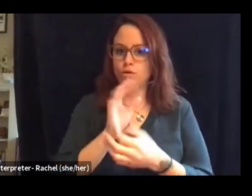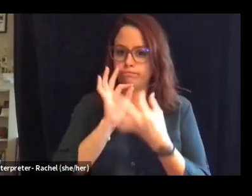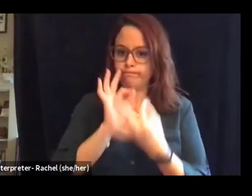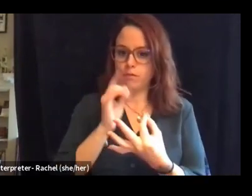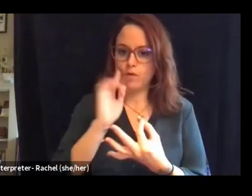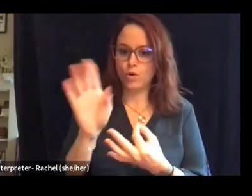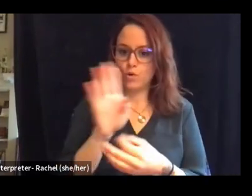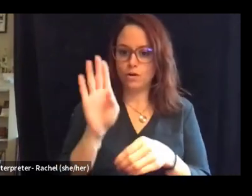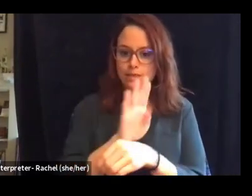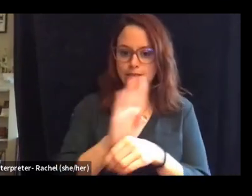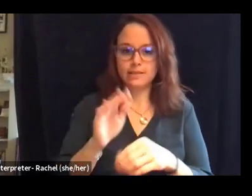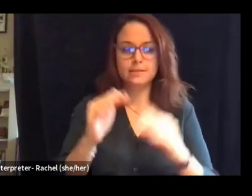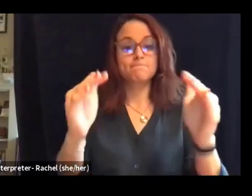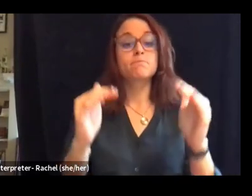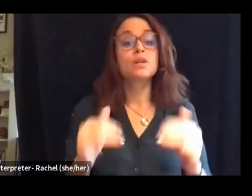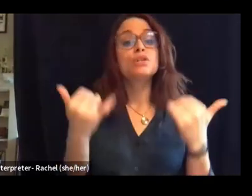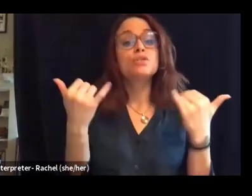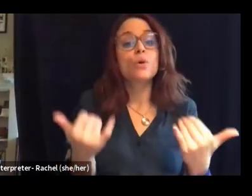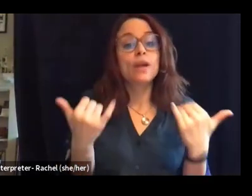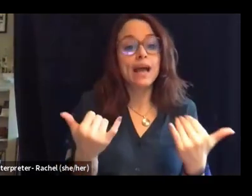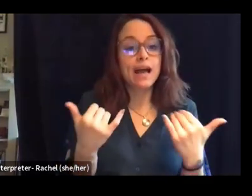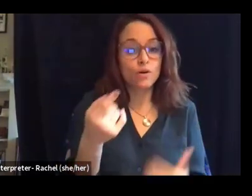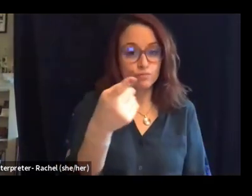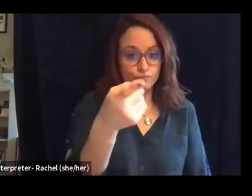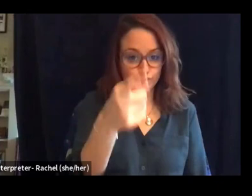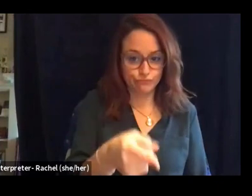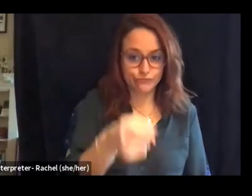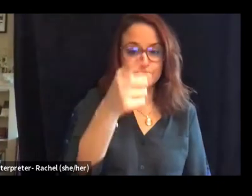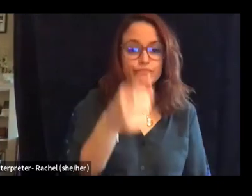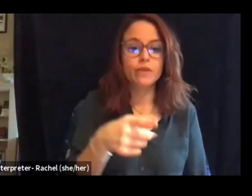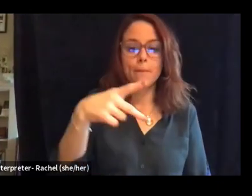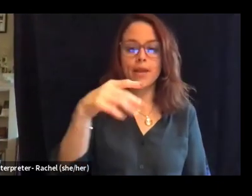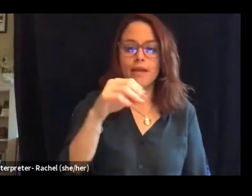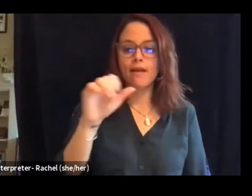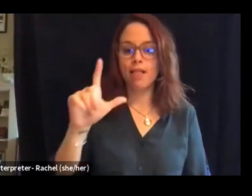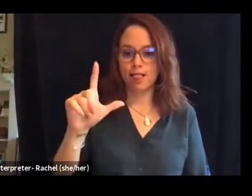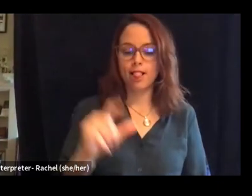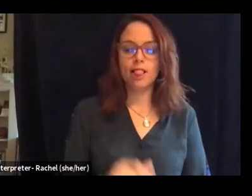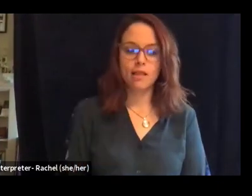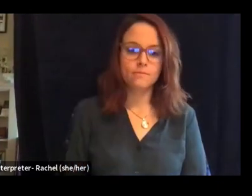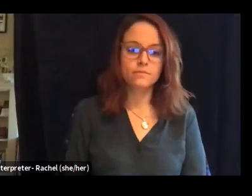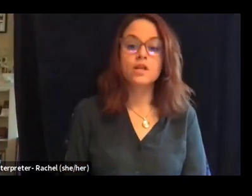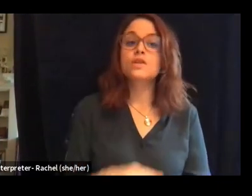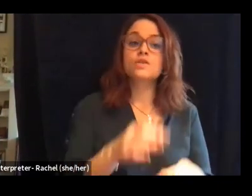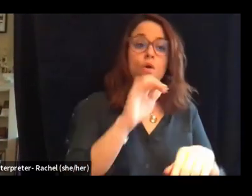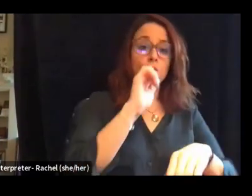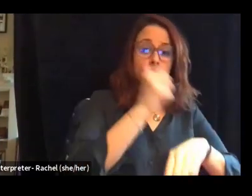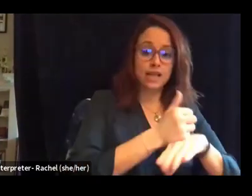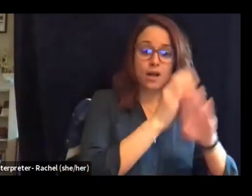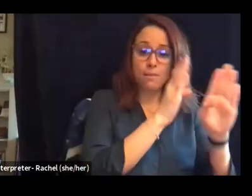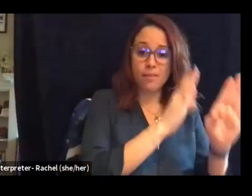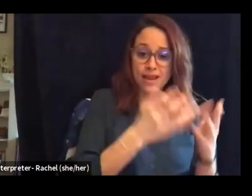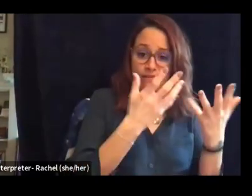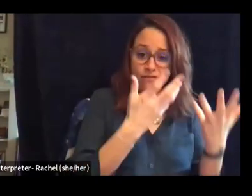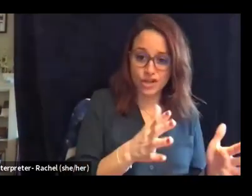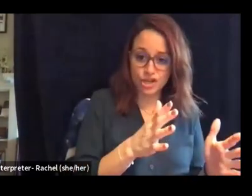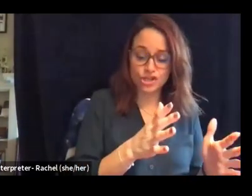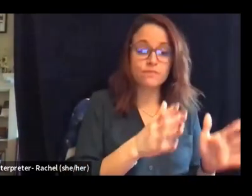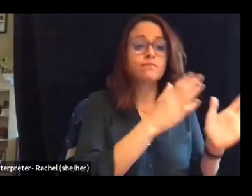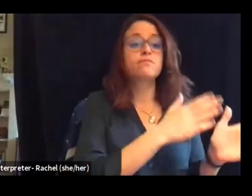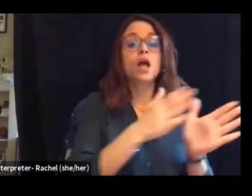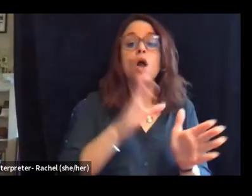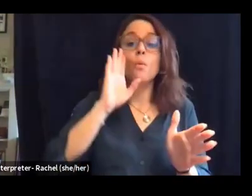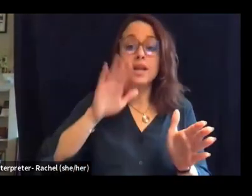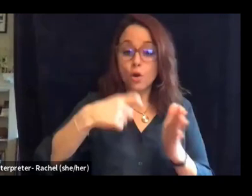pro forma statement now, right? We've created our customer acquisition plan. We know how much it's going to cost to get us off the ground